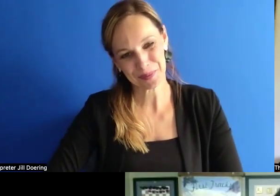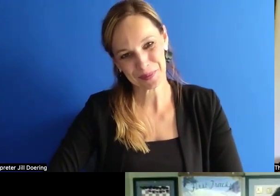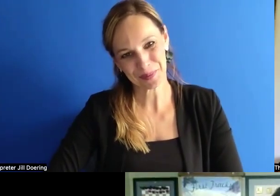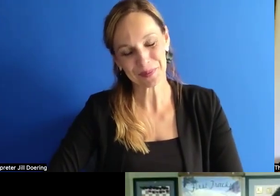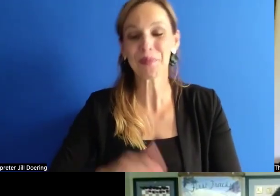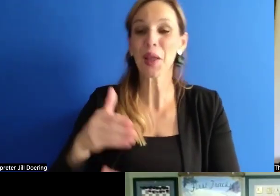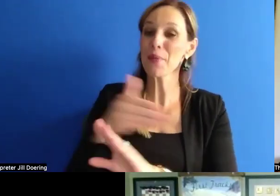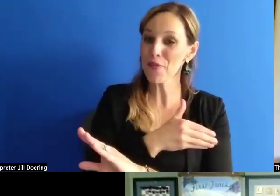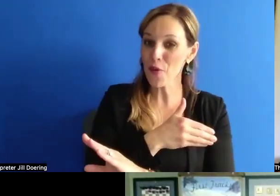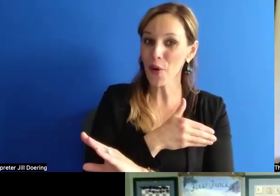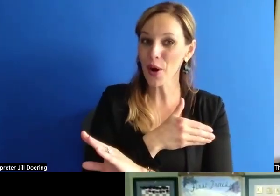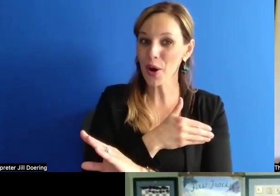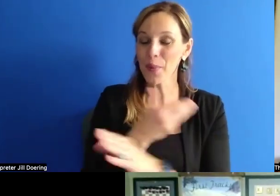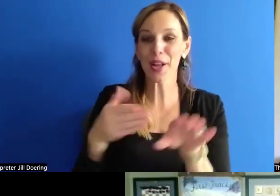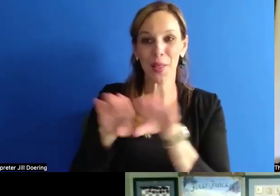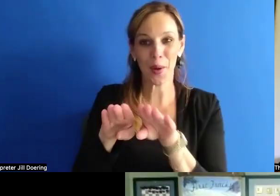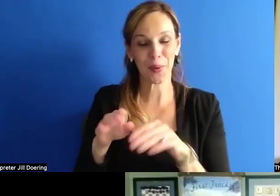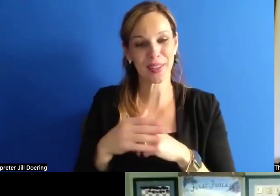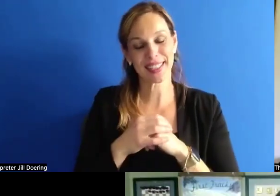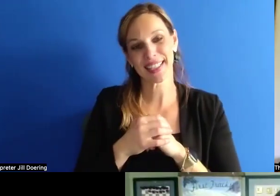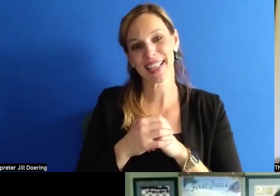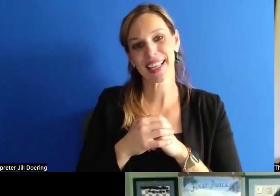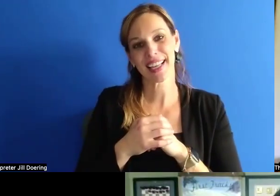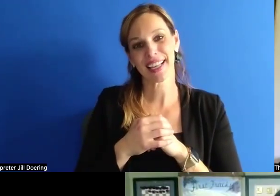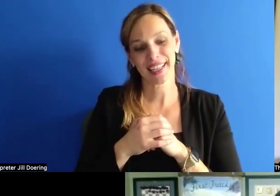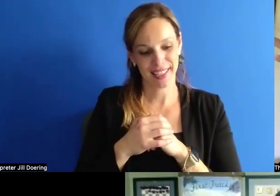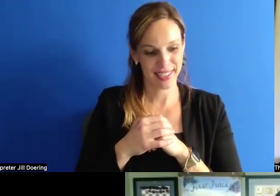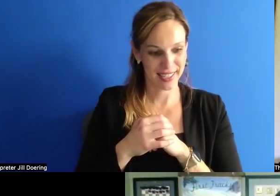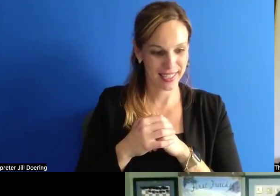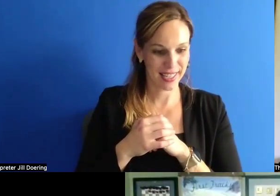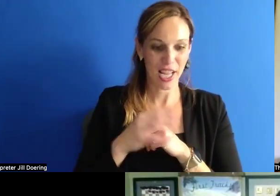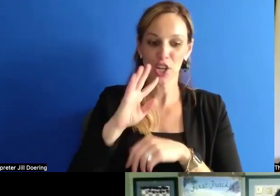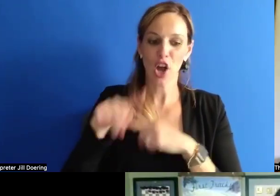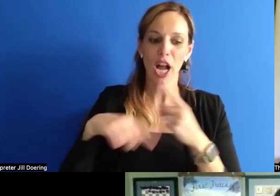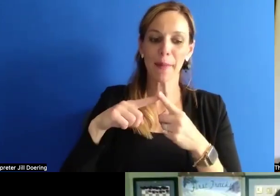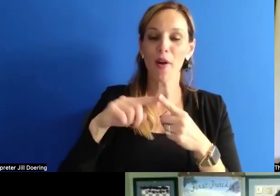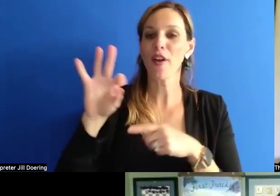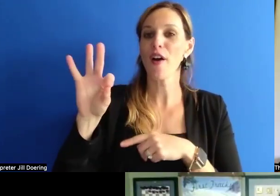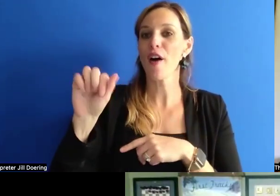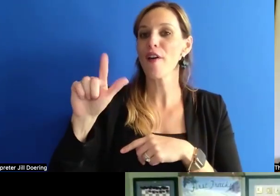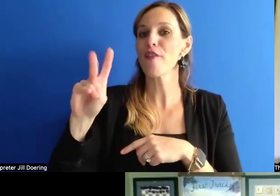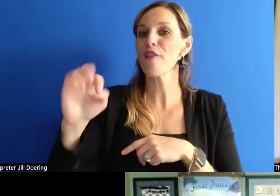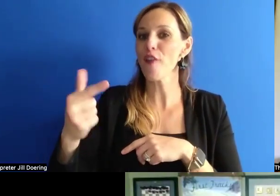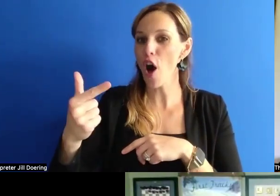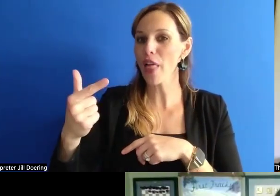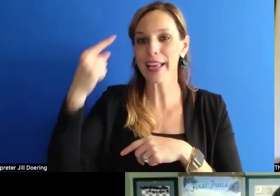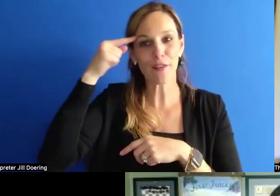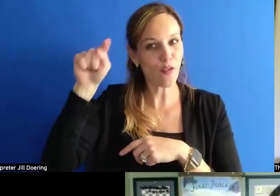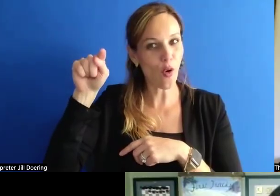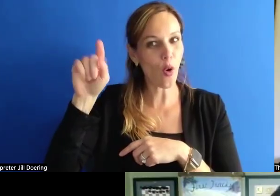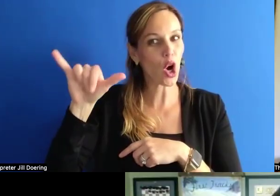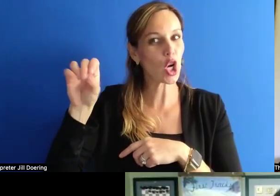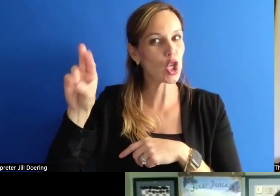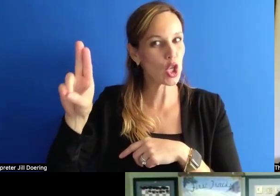Before we go, I want to talk about falling for you way back in the days